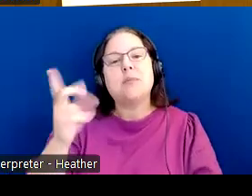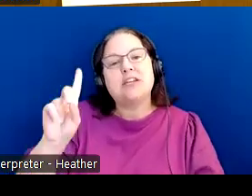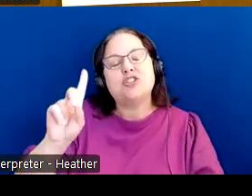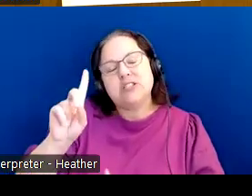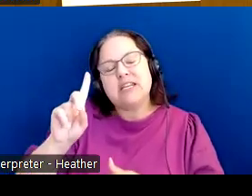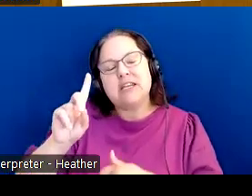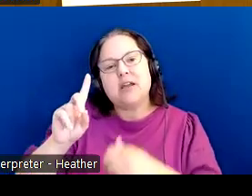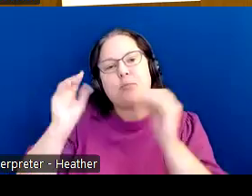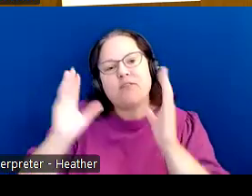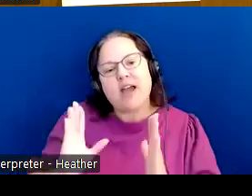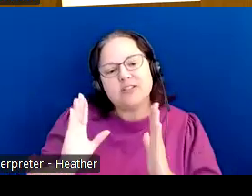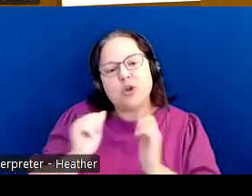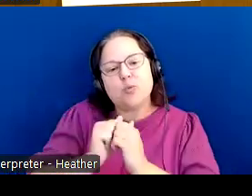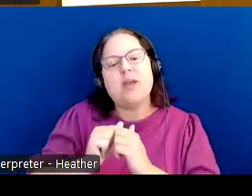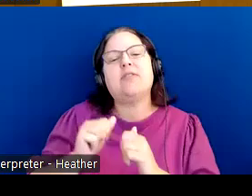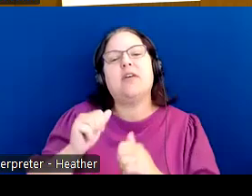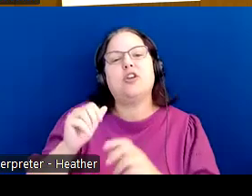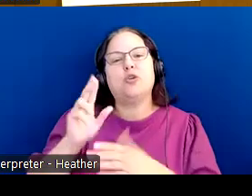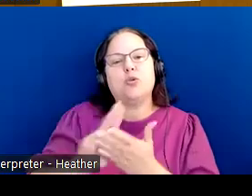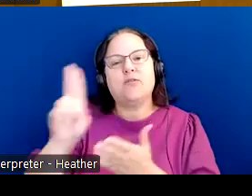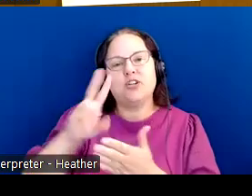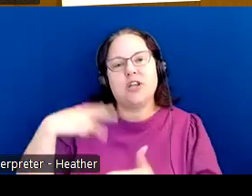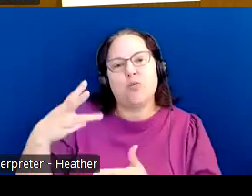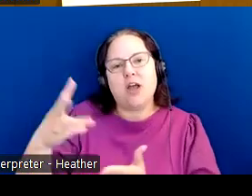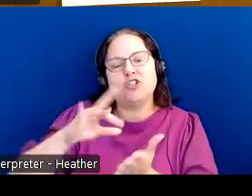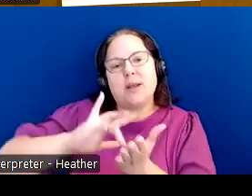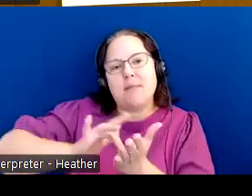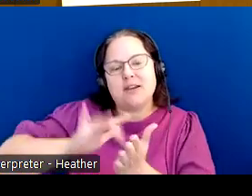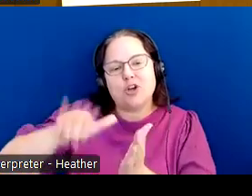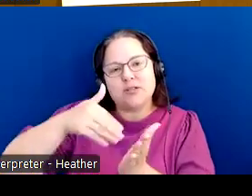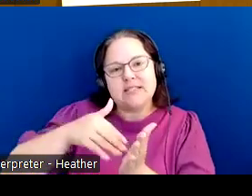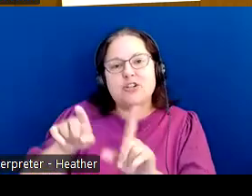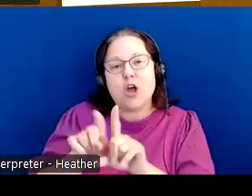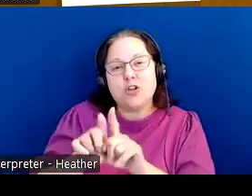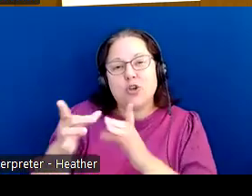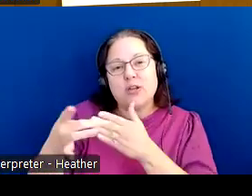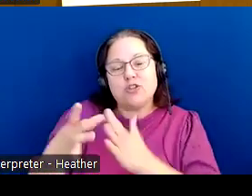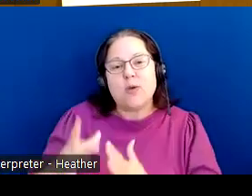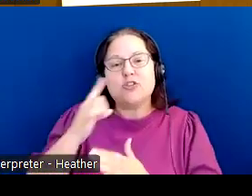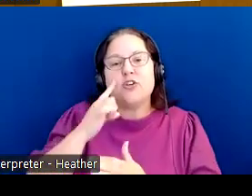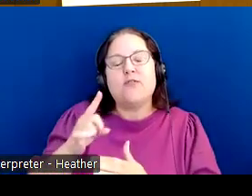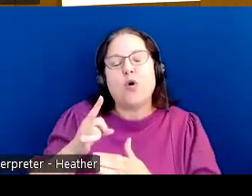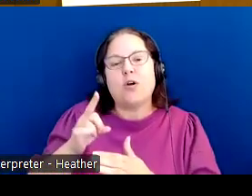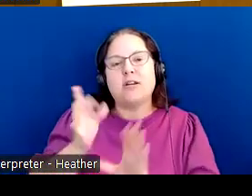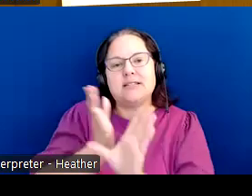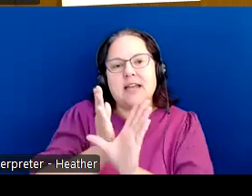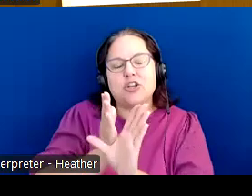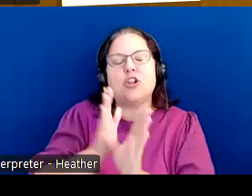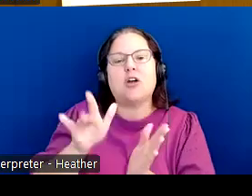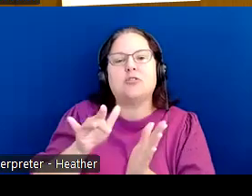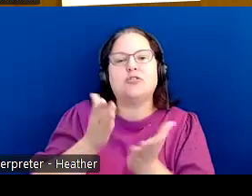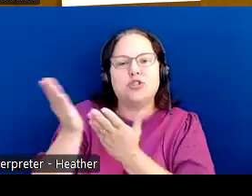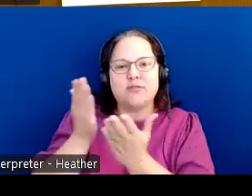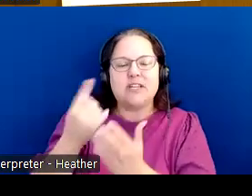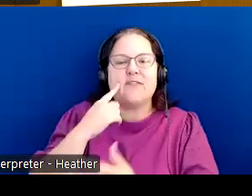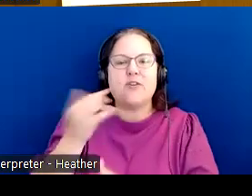Medicine at the University of Washington Medical Center, where she also serves as the Director of Psychological Services for the Regional Burn Center at Harborview